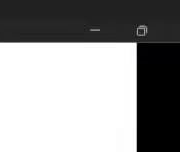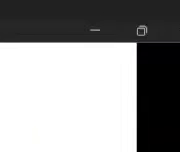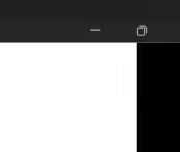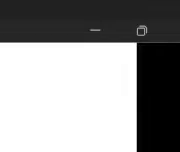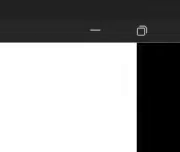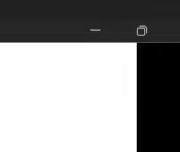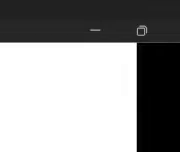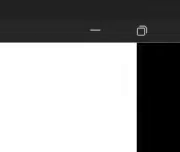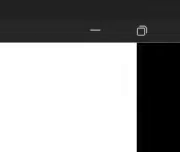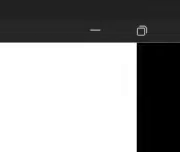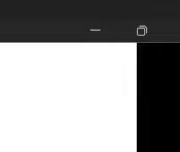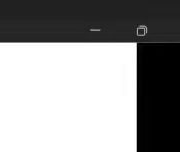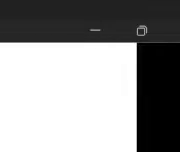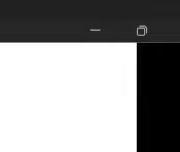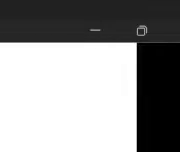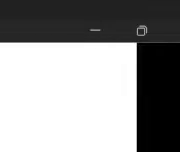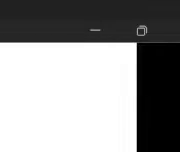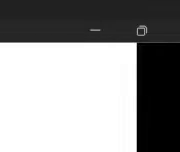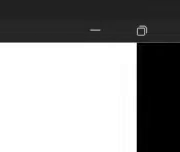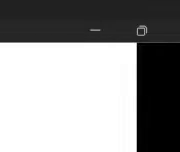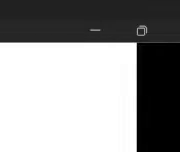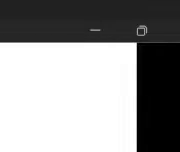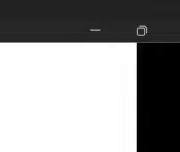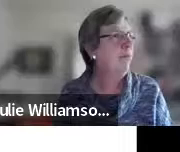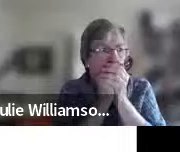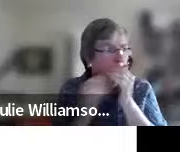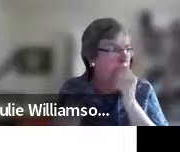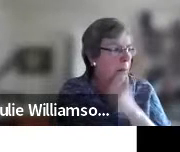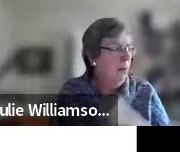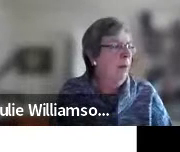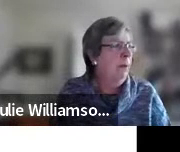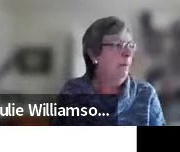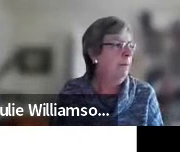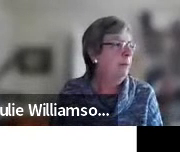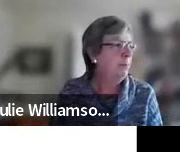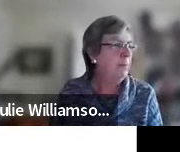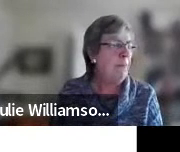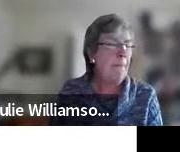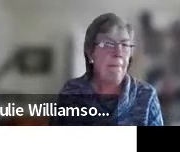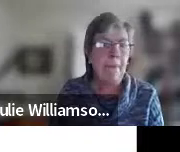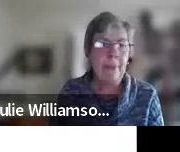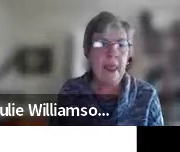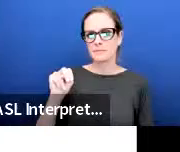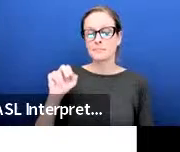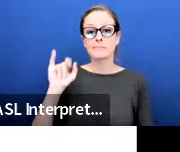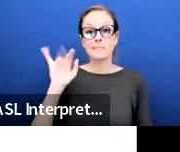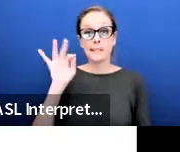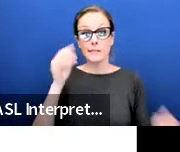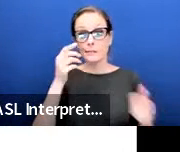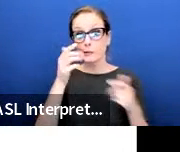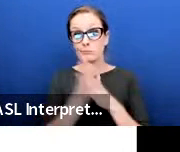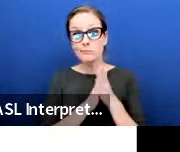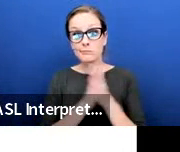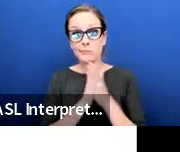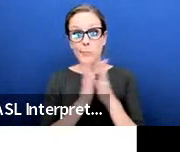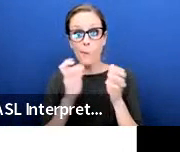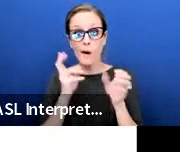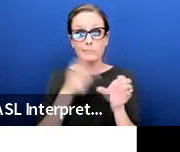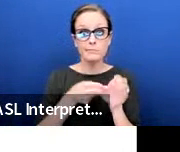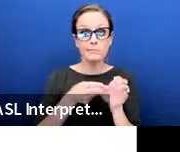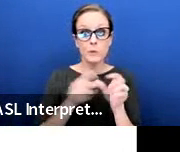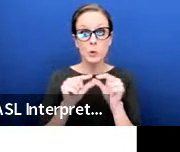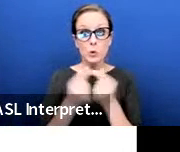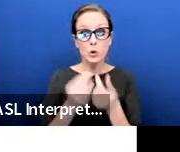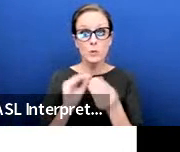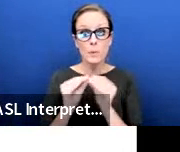mention, if you're interested in number 1, you just stay here in the main room. So